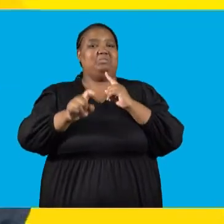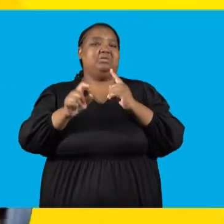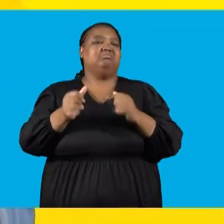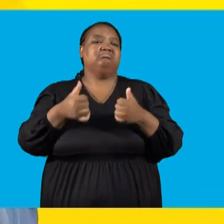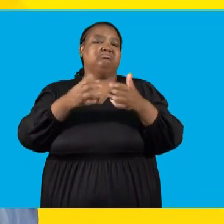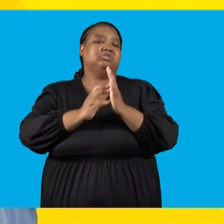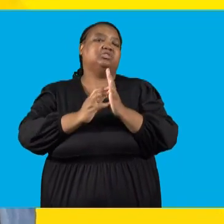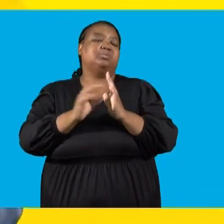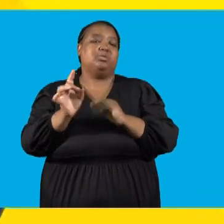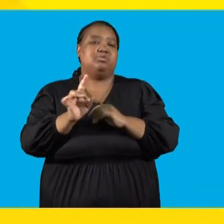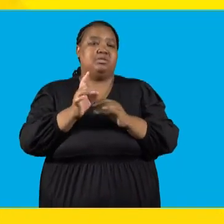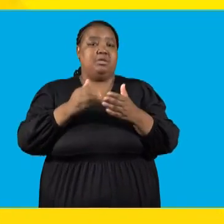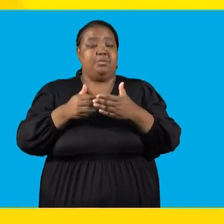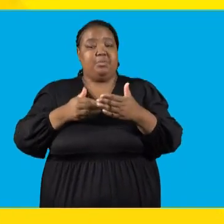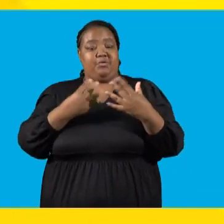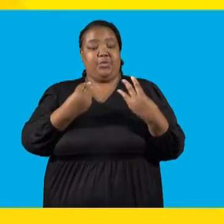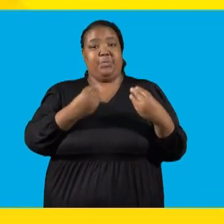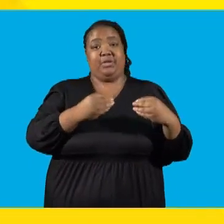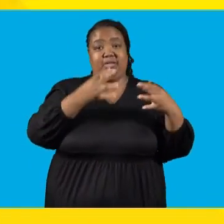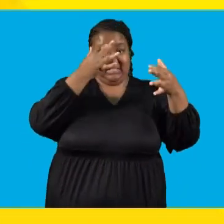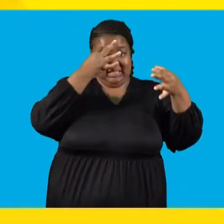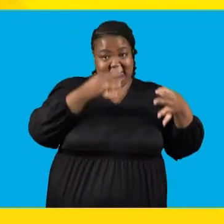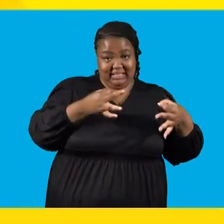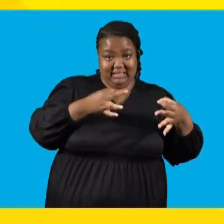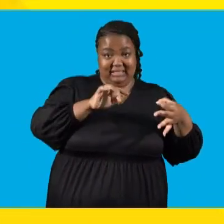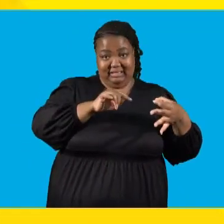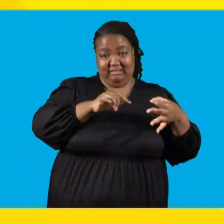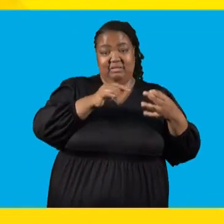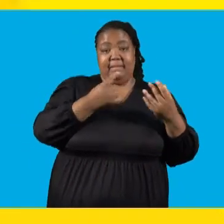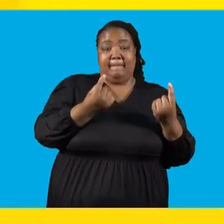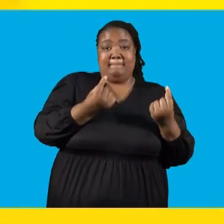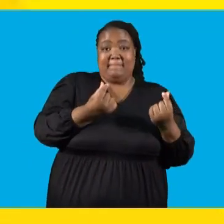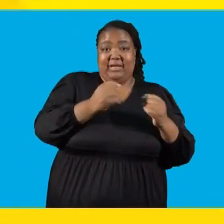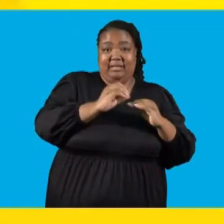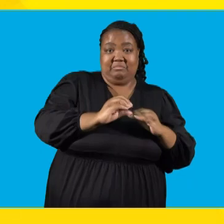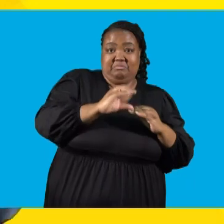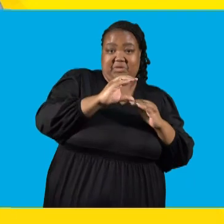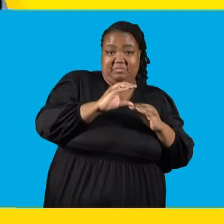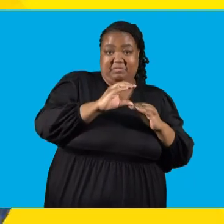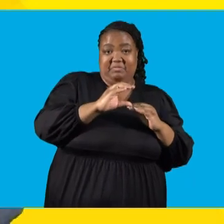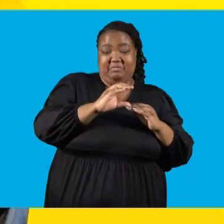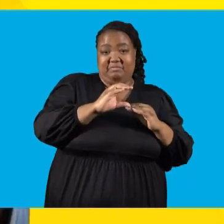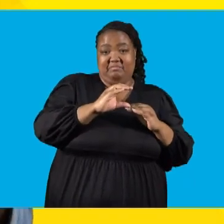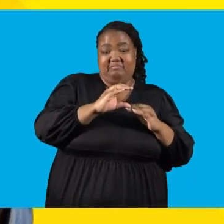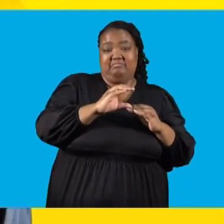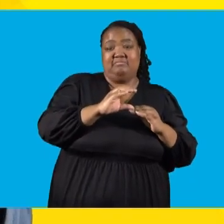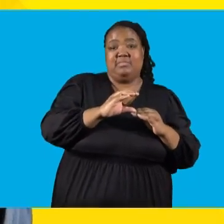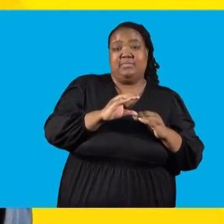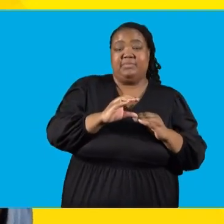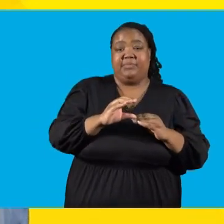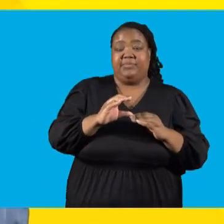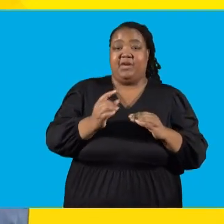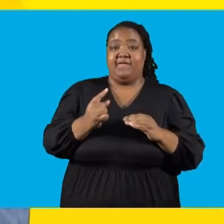the competitors. Just a good example is to say, before a firm decides to increase the price of its